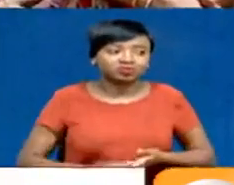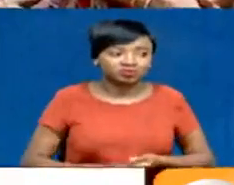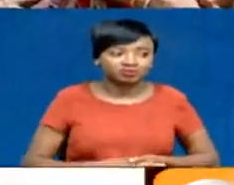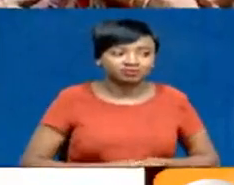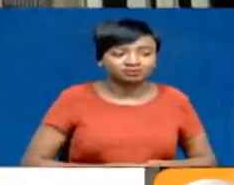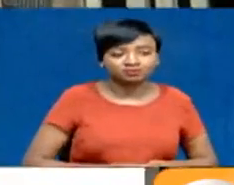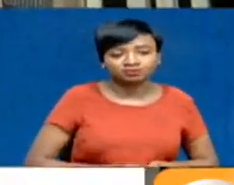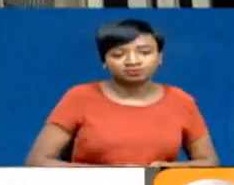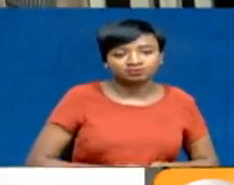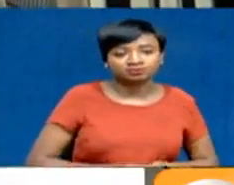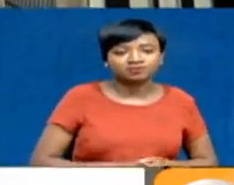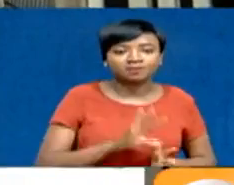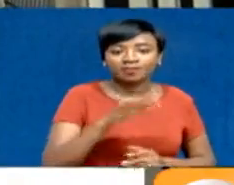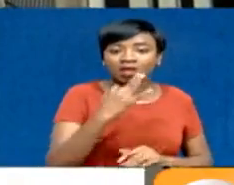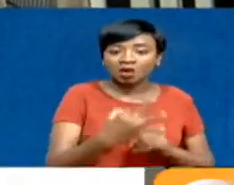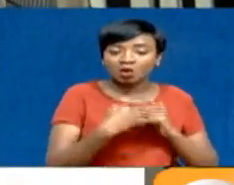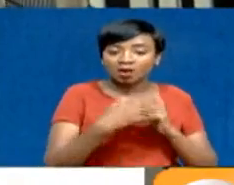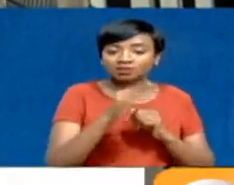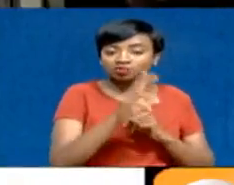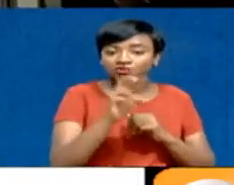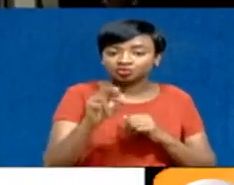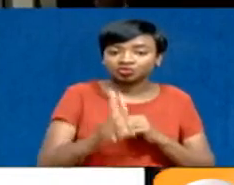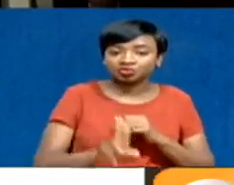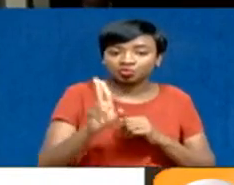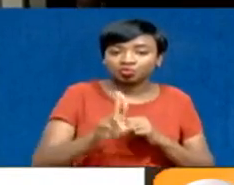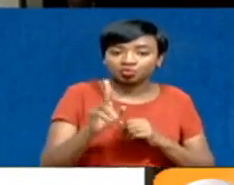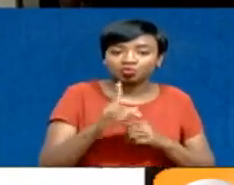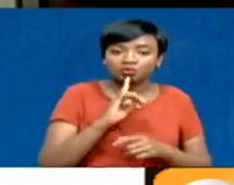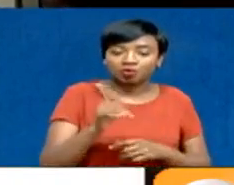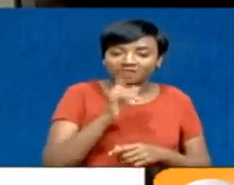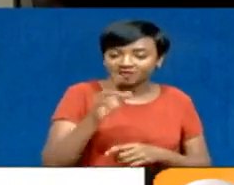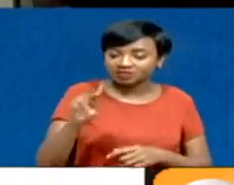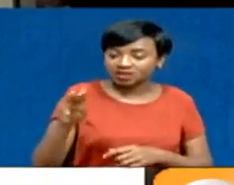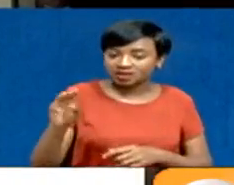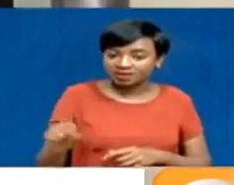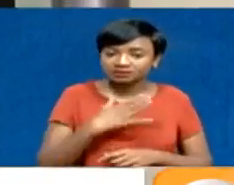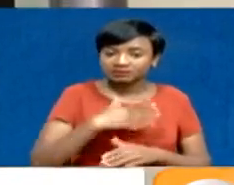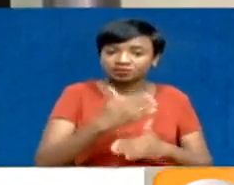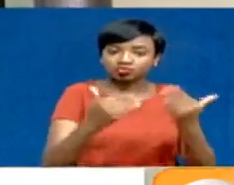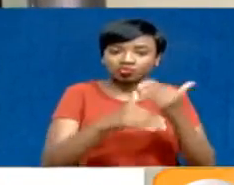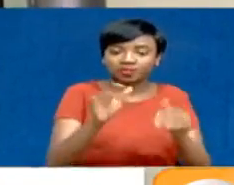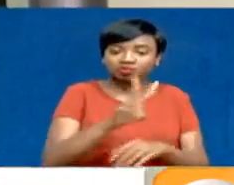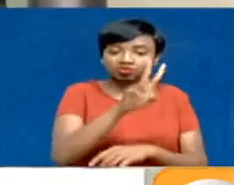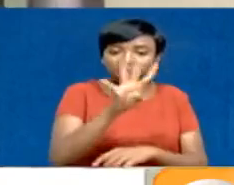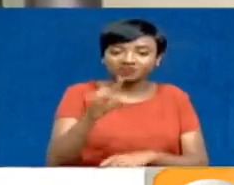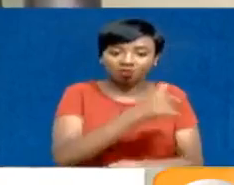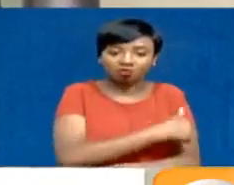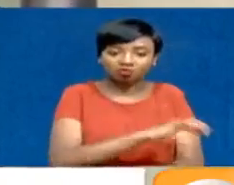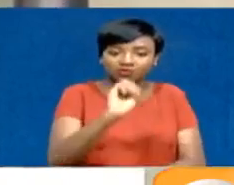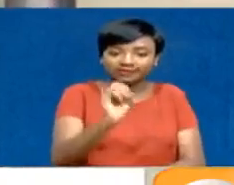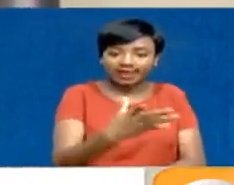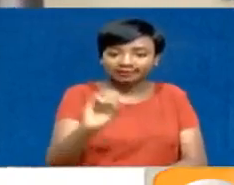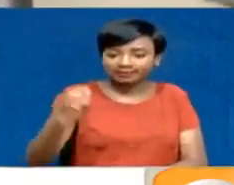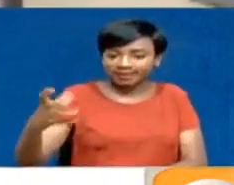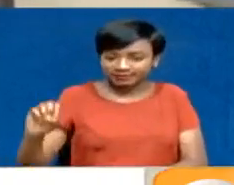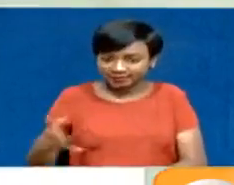katika sehemu mbalimbali. In August 2020, President Uhuru Kenyatta directed NMS to construct 24 hospitals in informal settlements